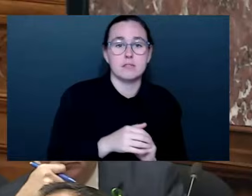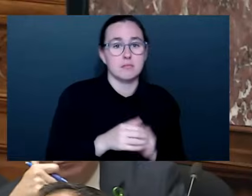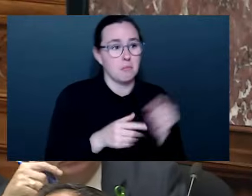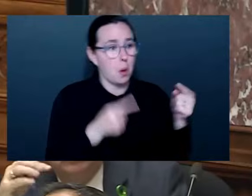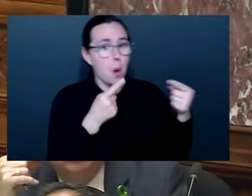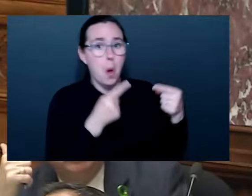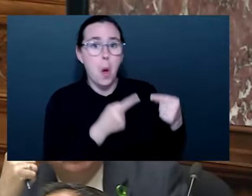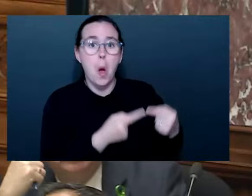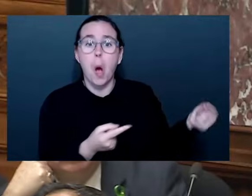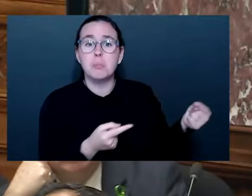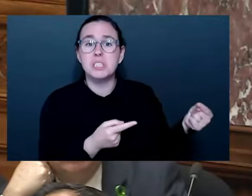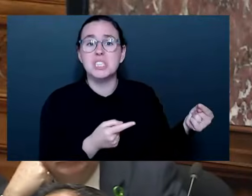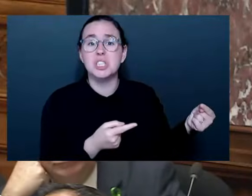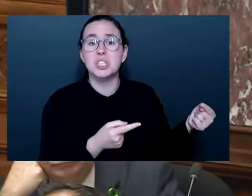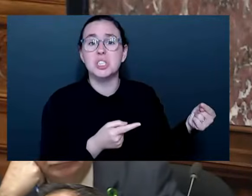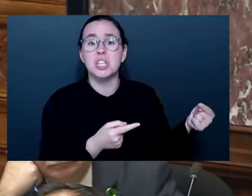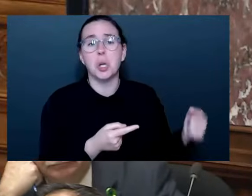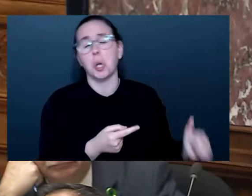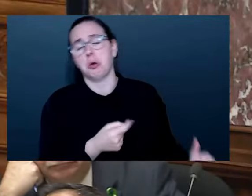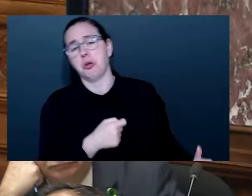we know that it matters. Thank you.